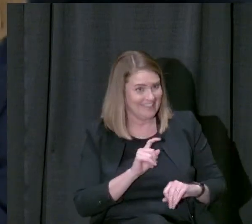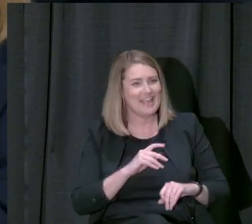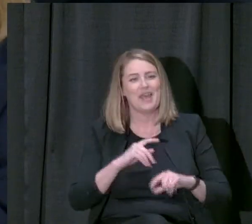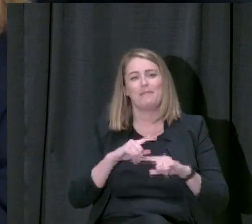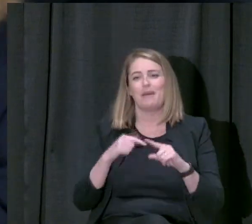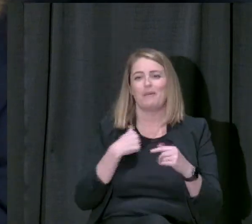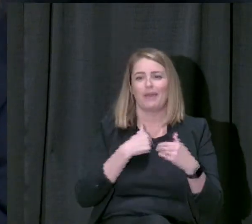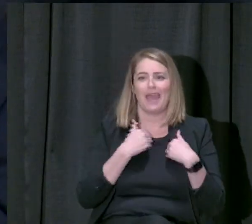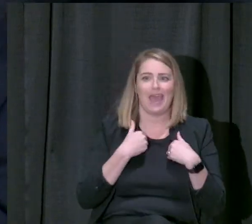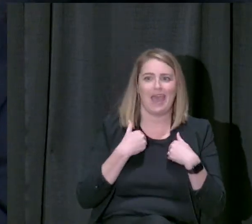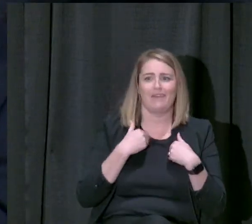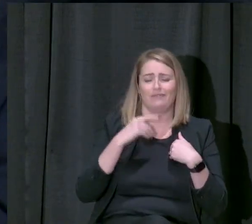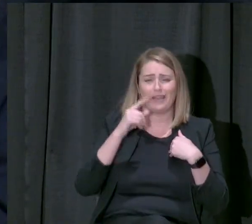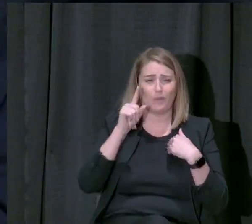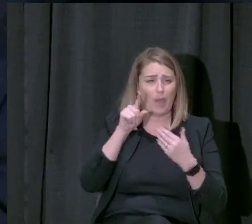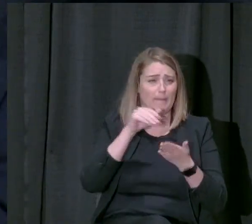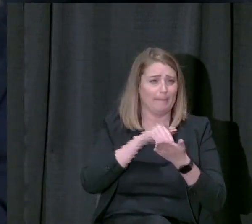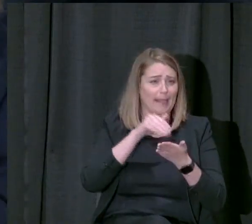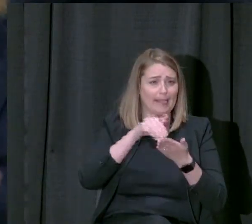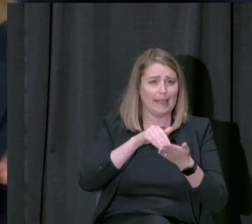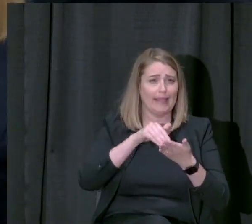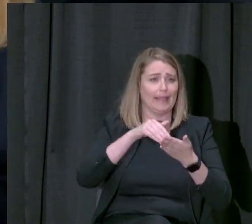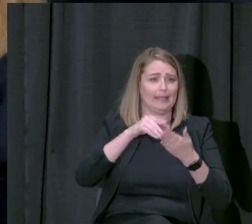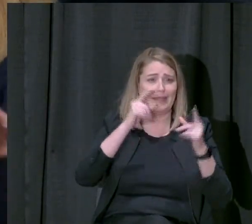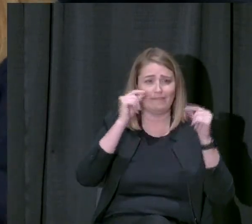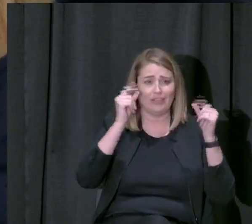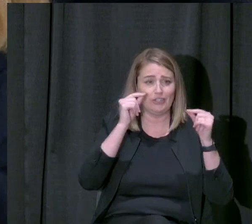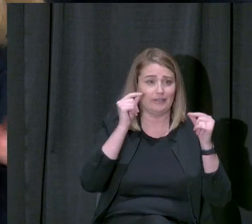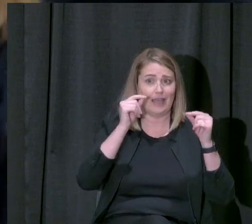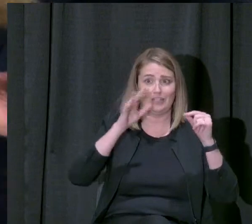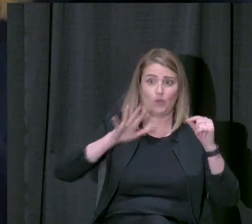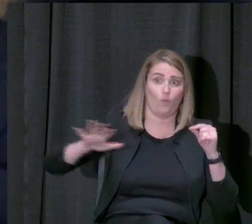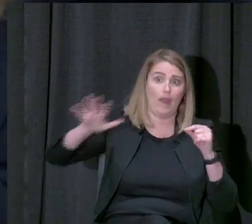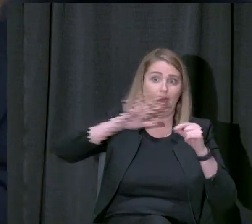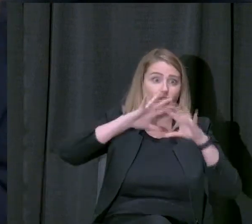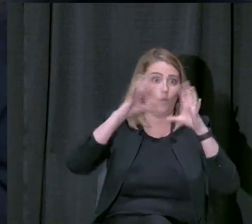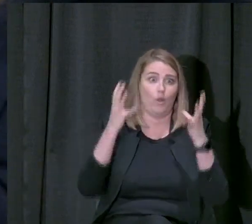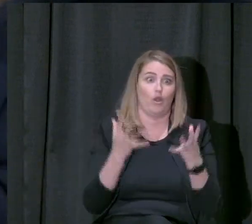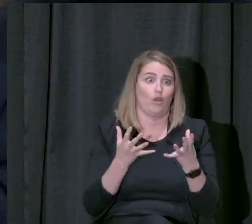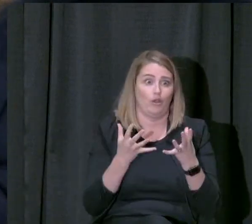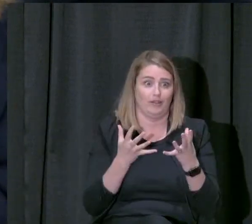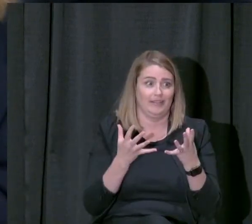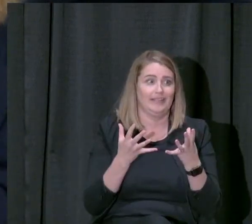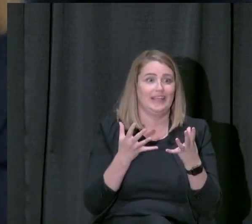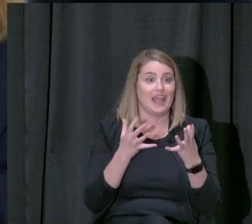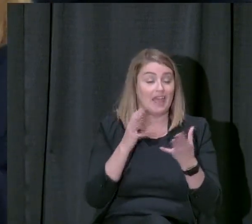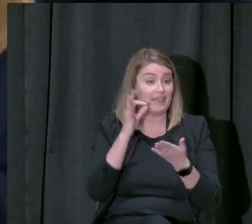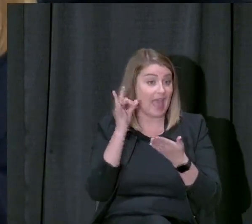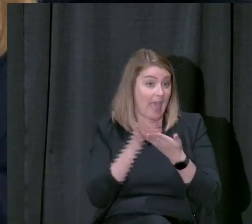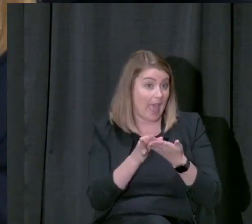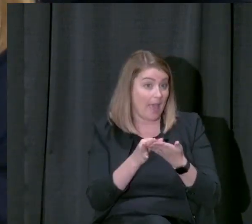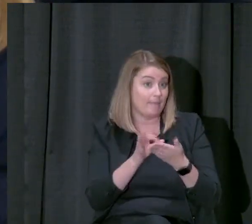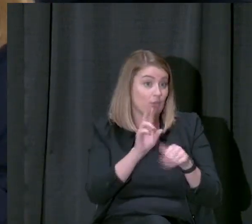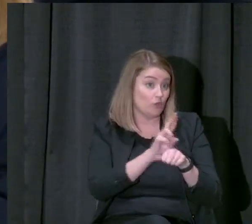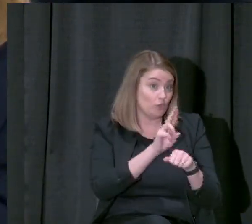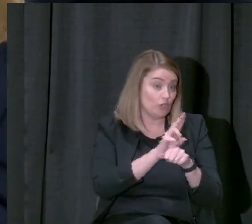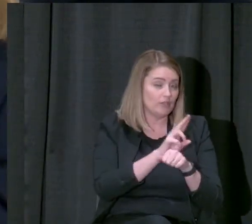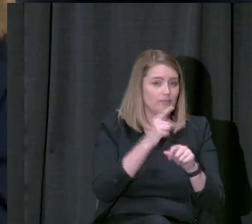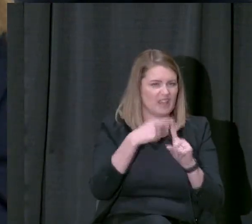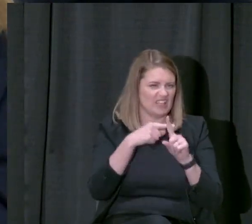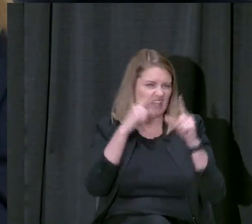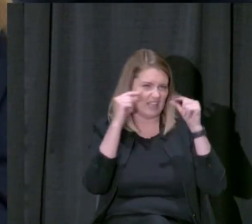250,000 Envisioners around the world. Wow, and there's a weighting around the app usage versus the glasses customers.